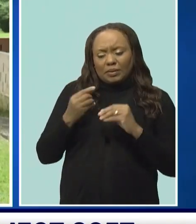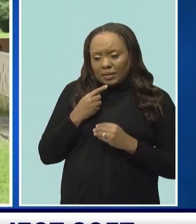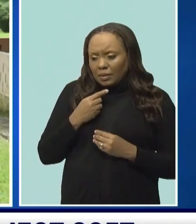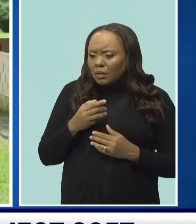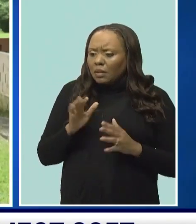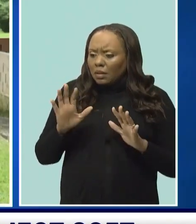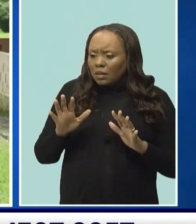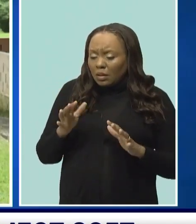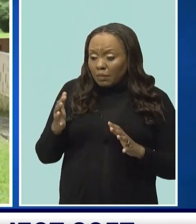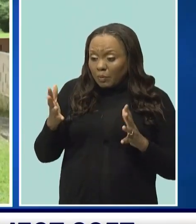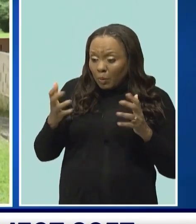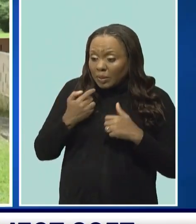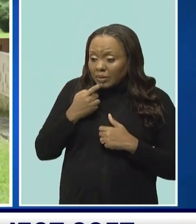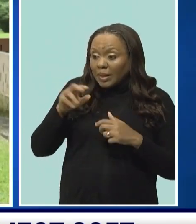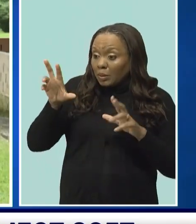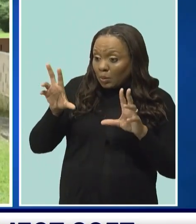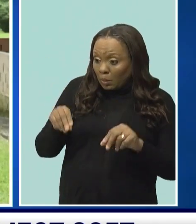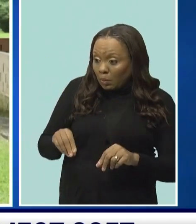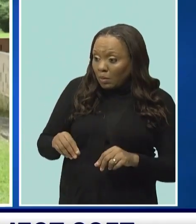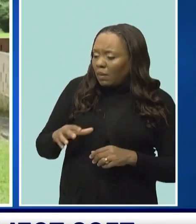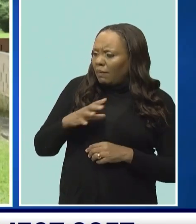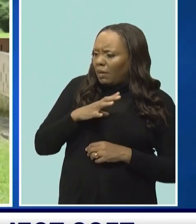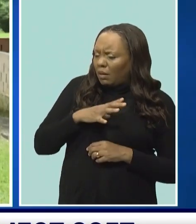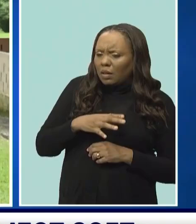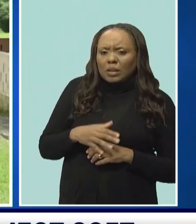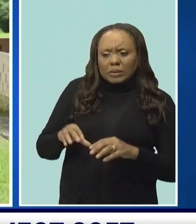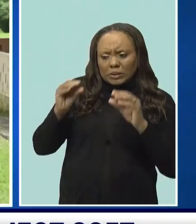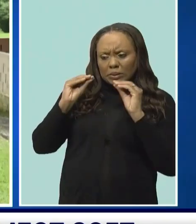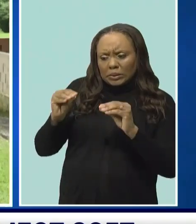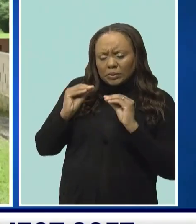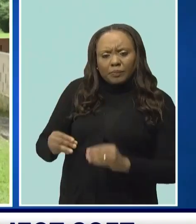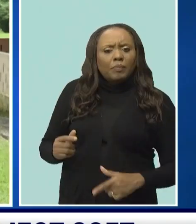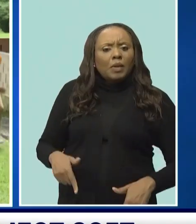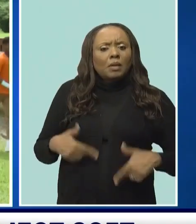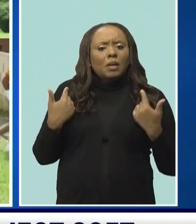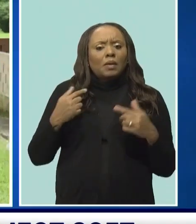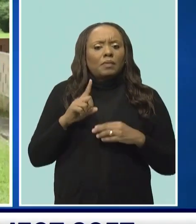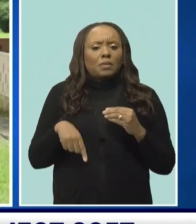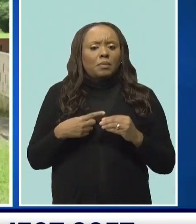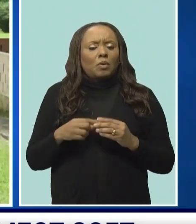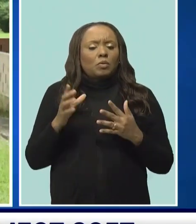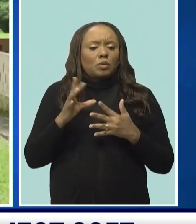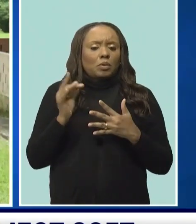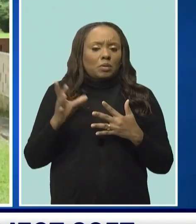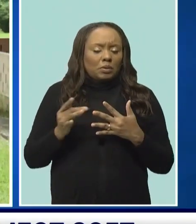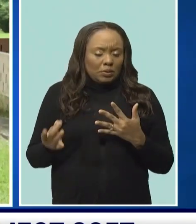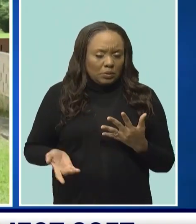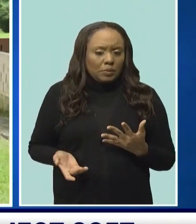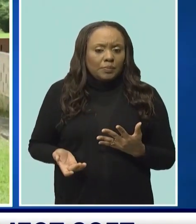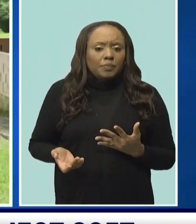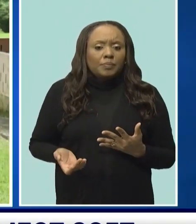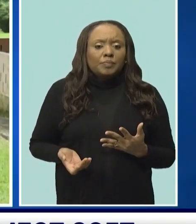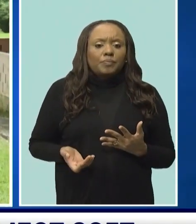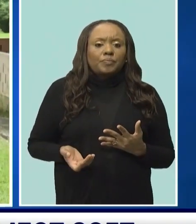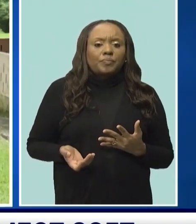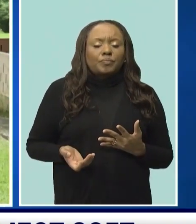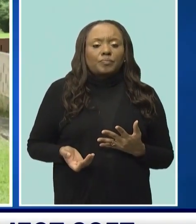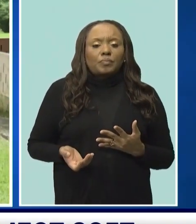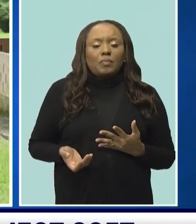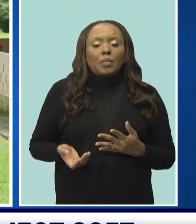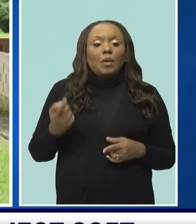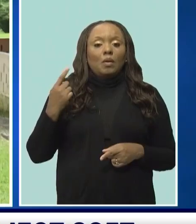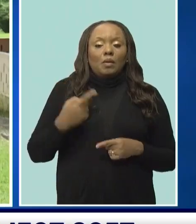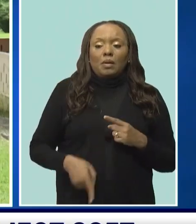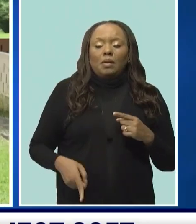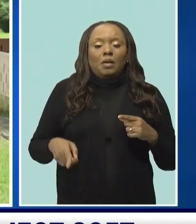no. To start to teach them and drive home the message that life is about choices. To teach them that you cannot control